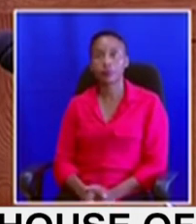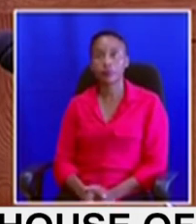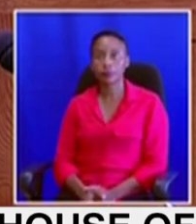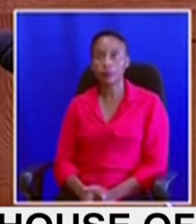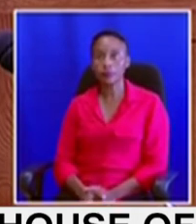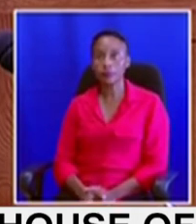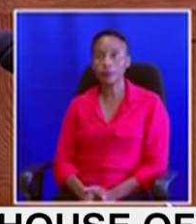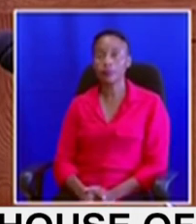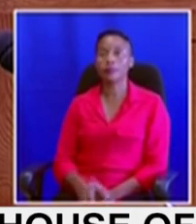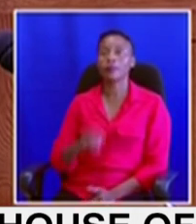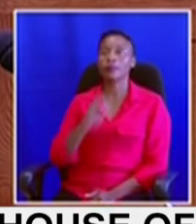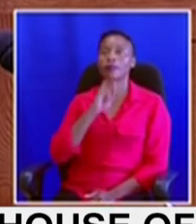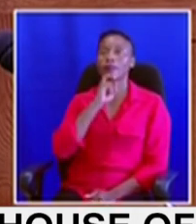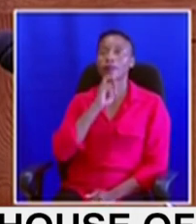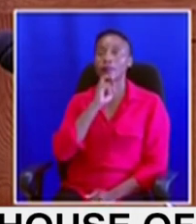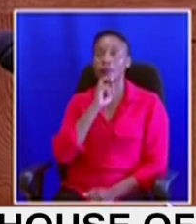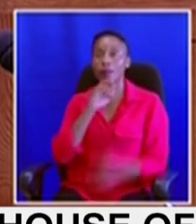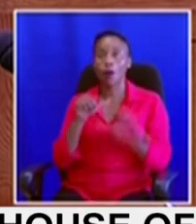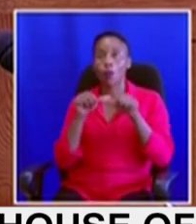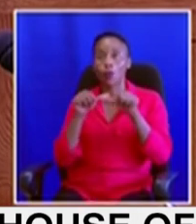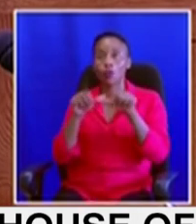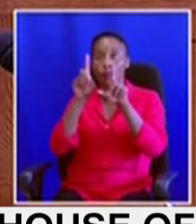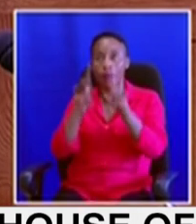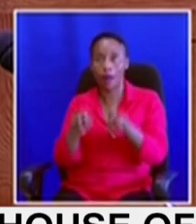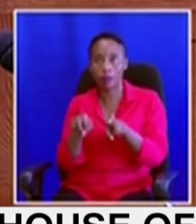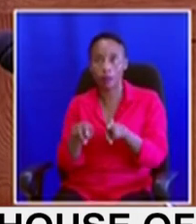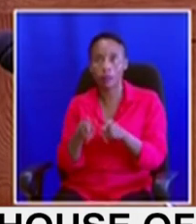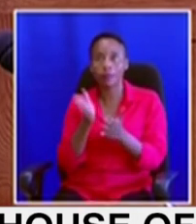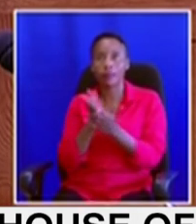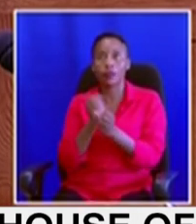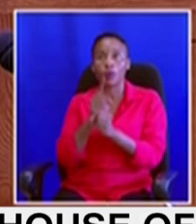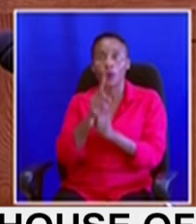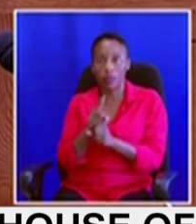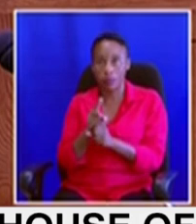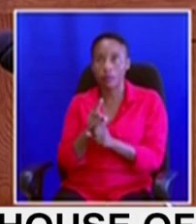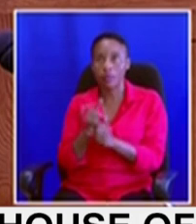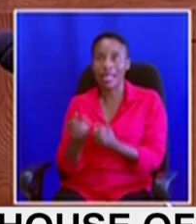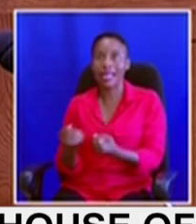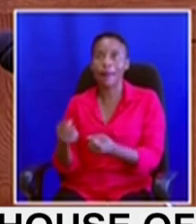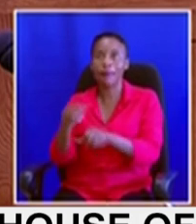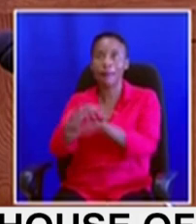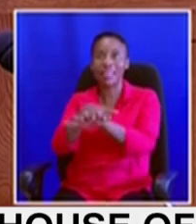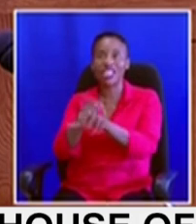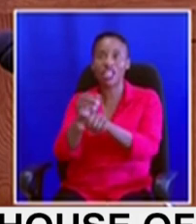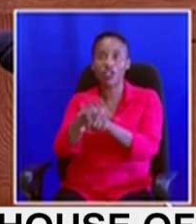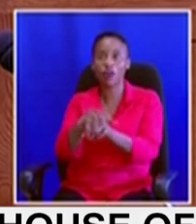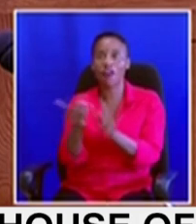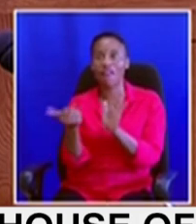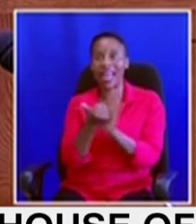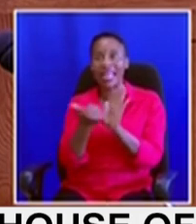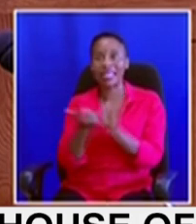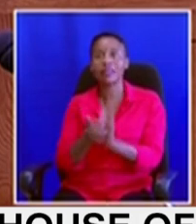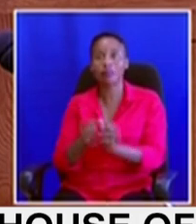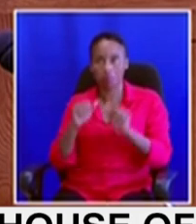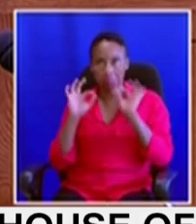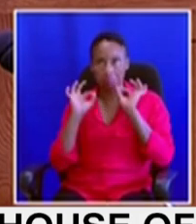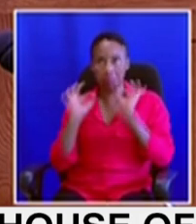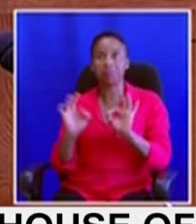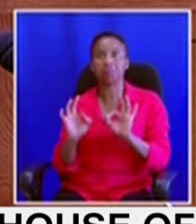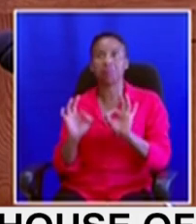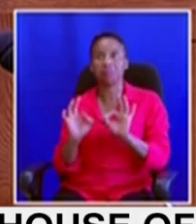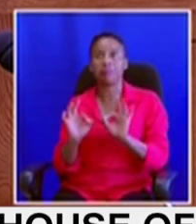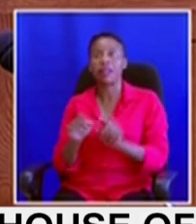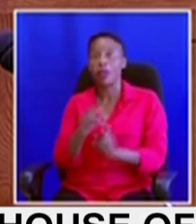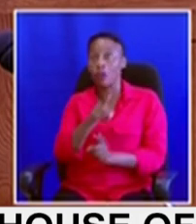Amakhosi should continue to ensure the effective implementation of the Act Those found to be on the